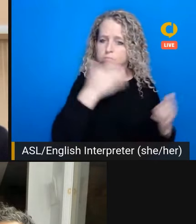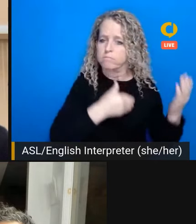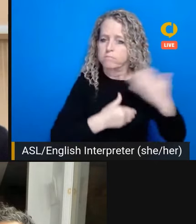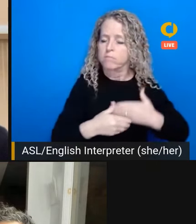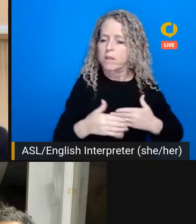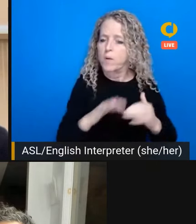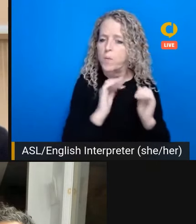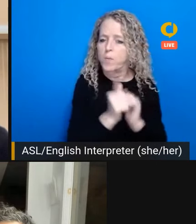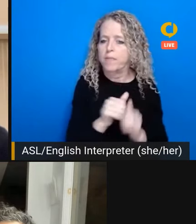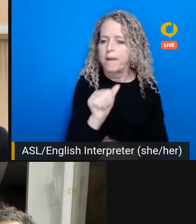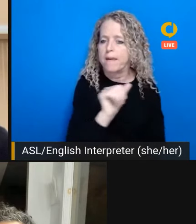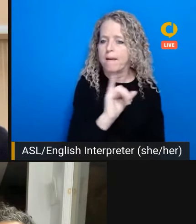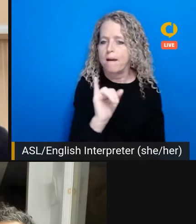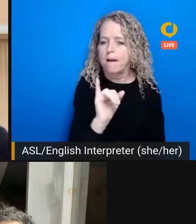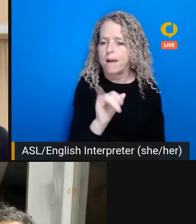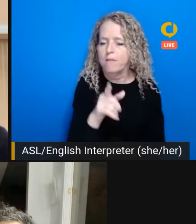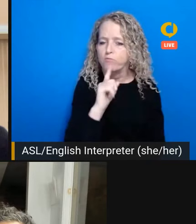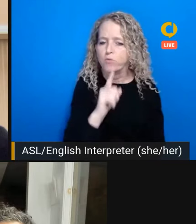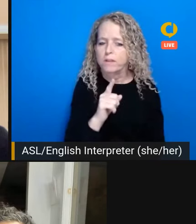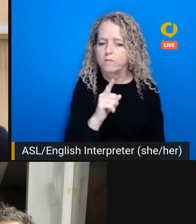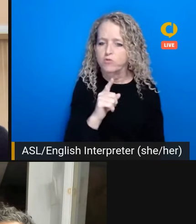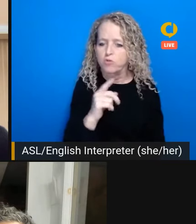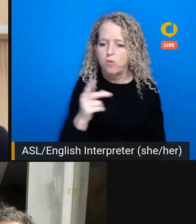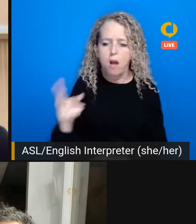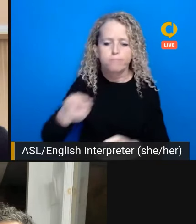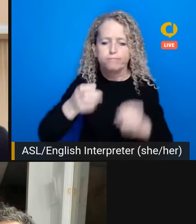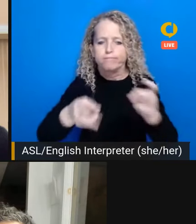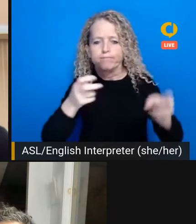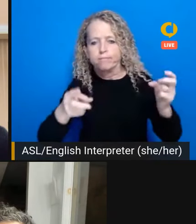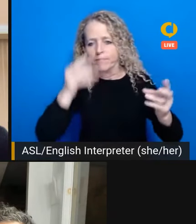everyday immiseration of humans. So